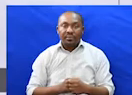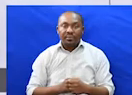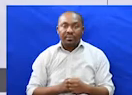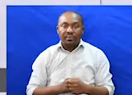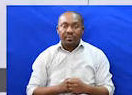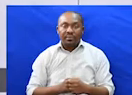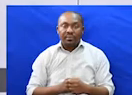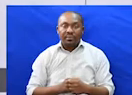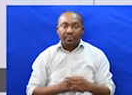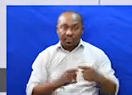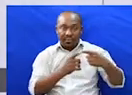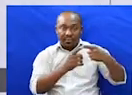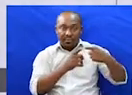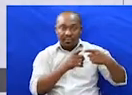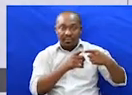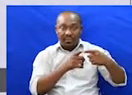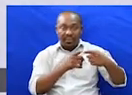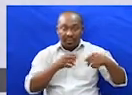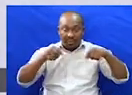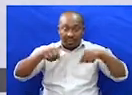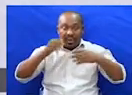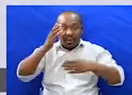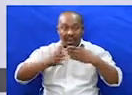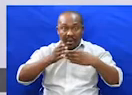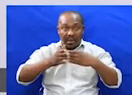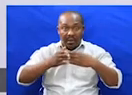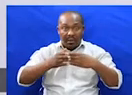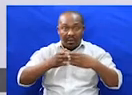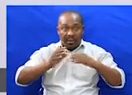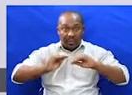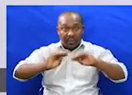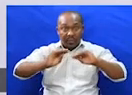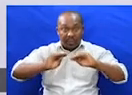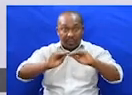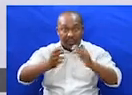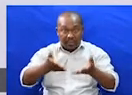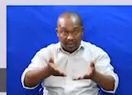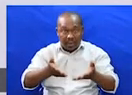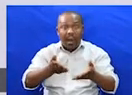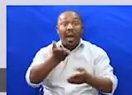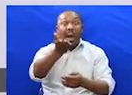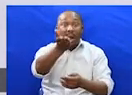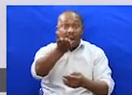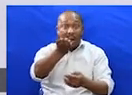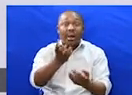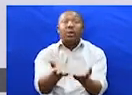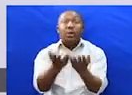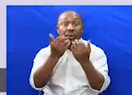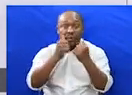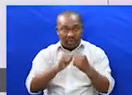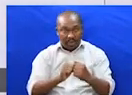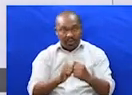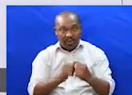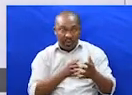A. At the end of this learning session, you should be able to